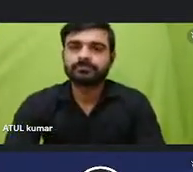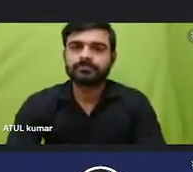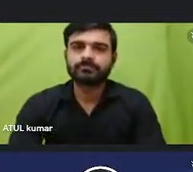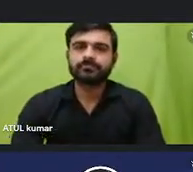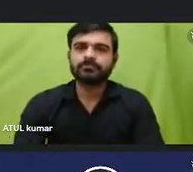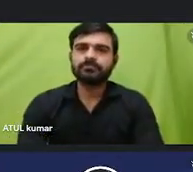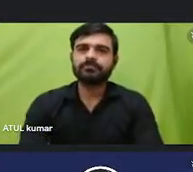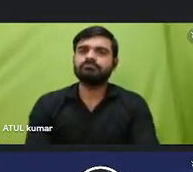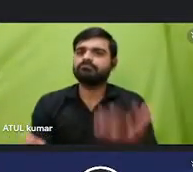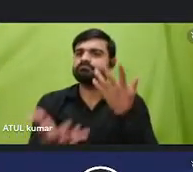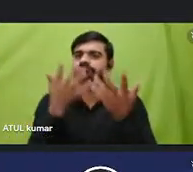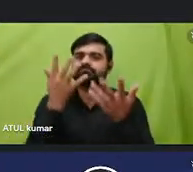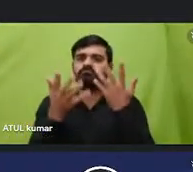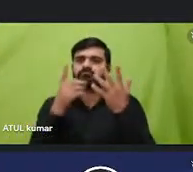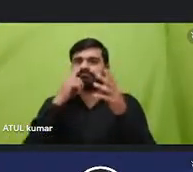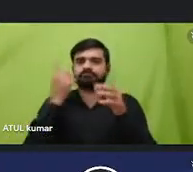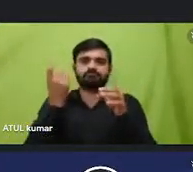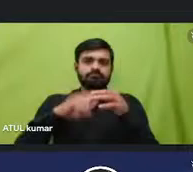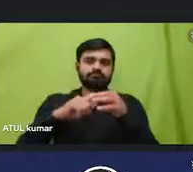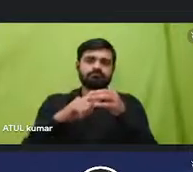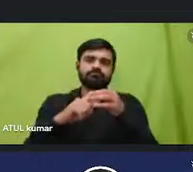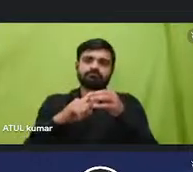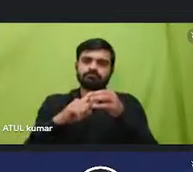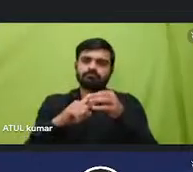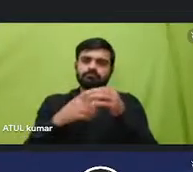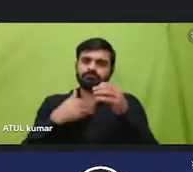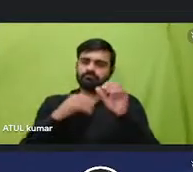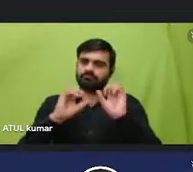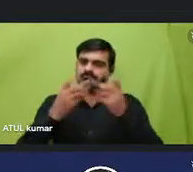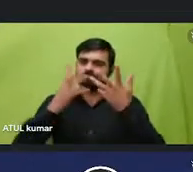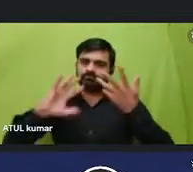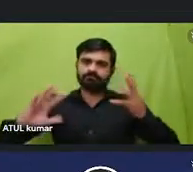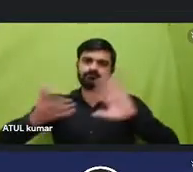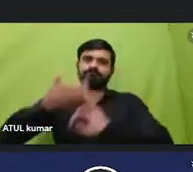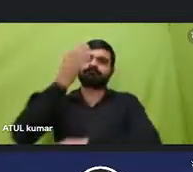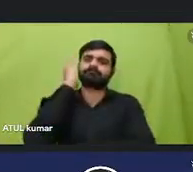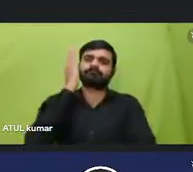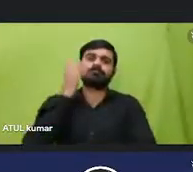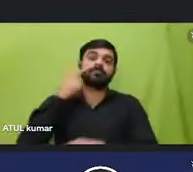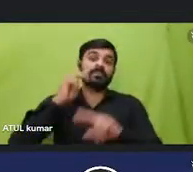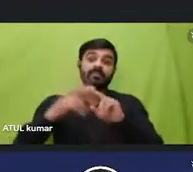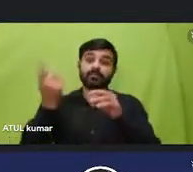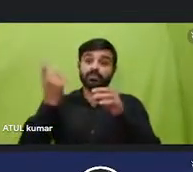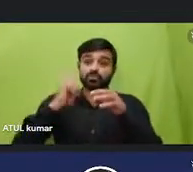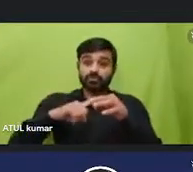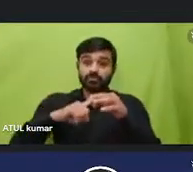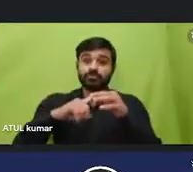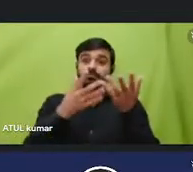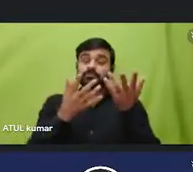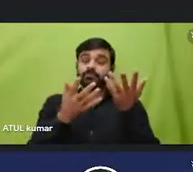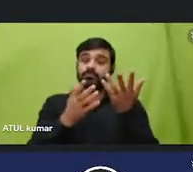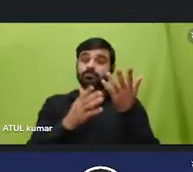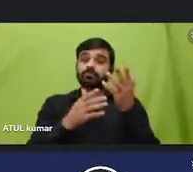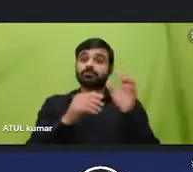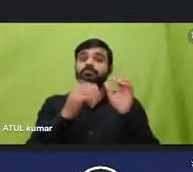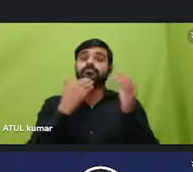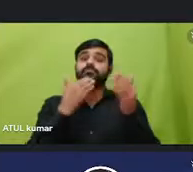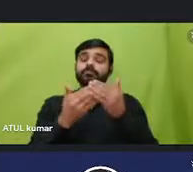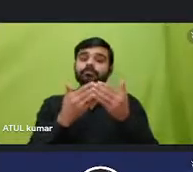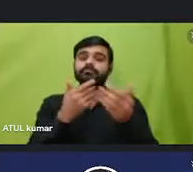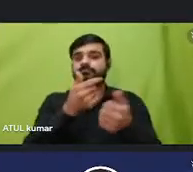Madam, I think she's not able to connect. We can conclude the session if she joins. We'll say thank you to